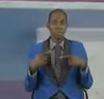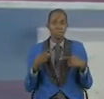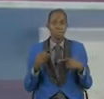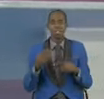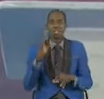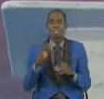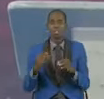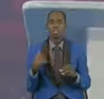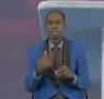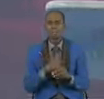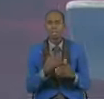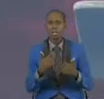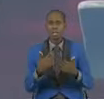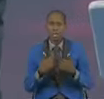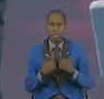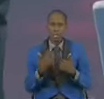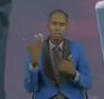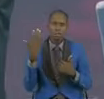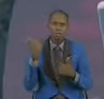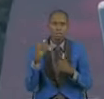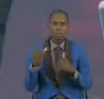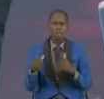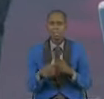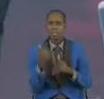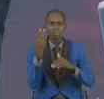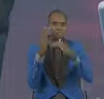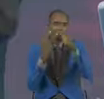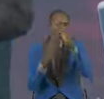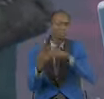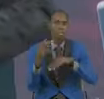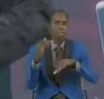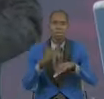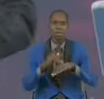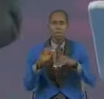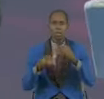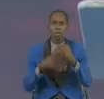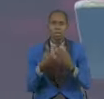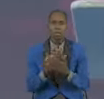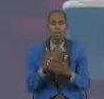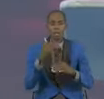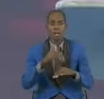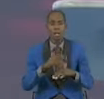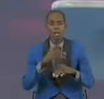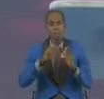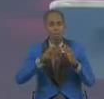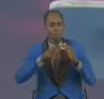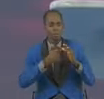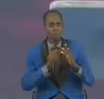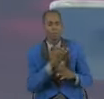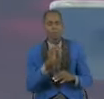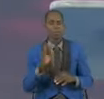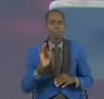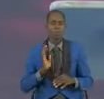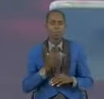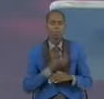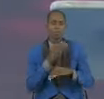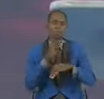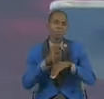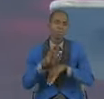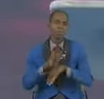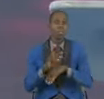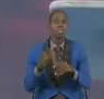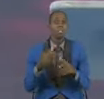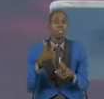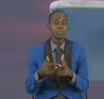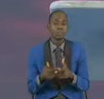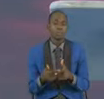we had any revelation at all at the beginning of the ministry, then if